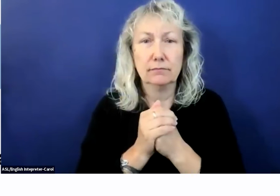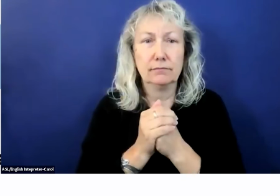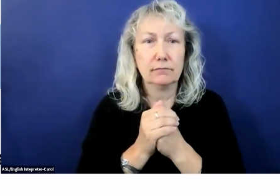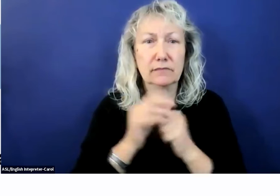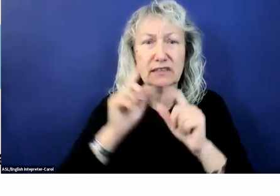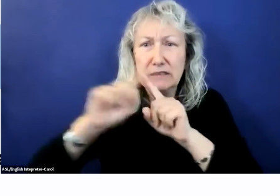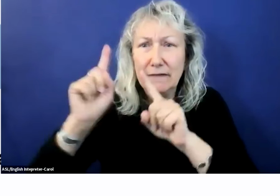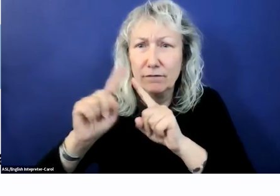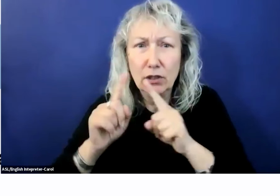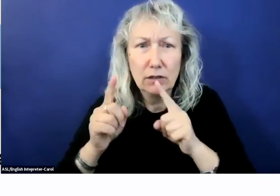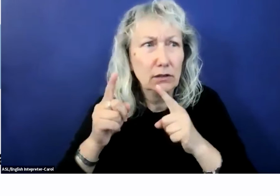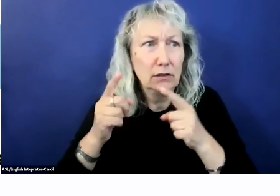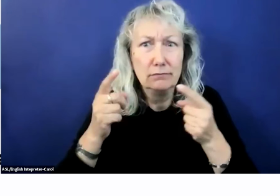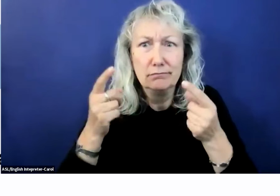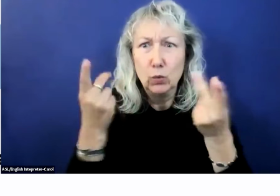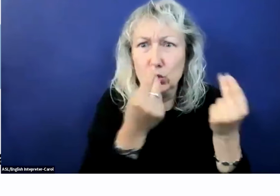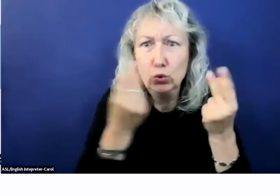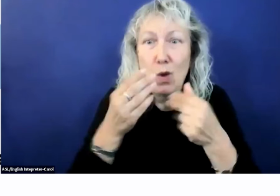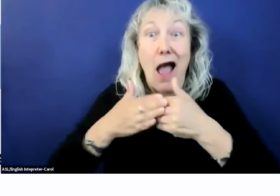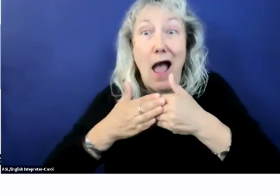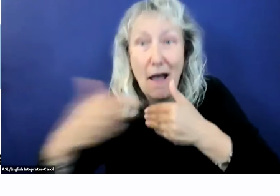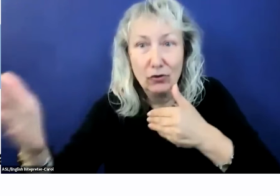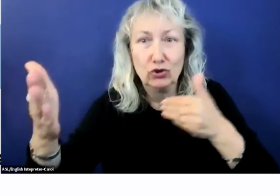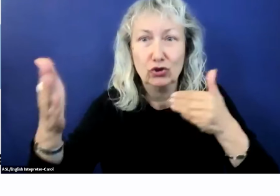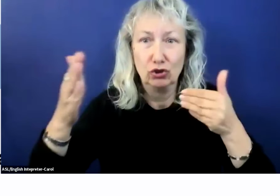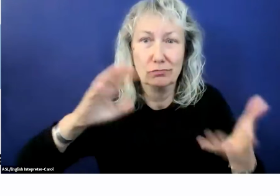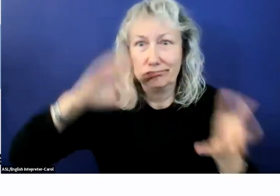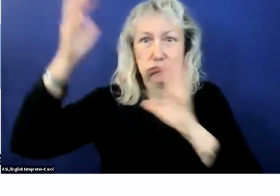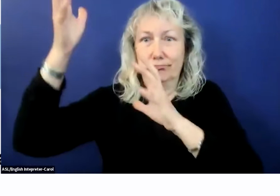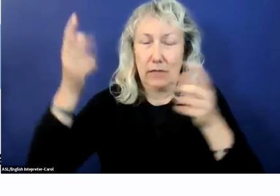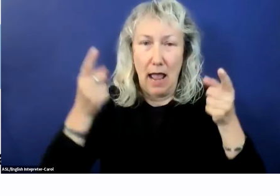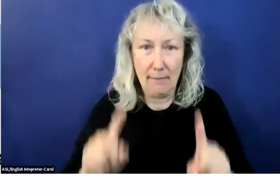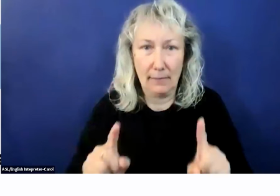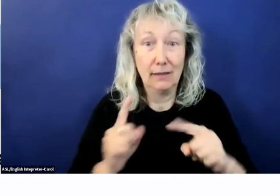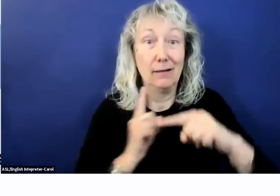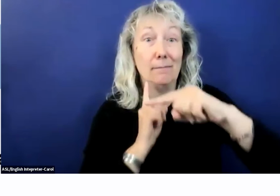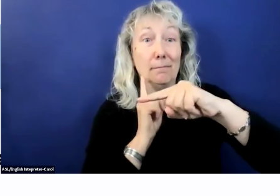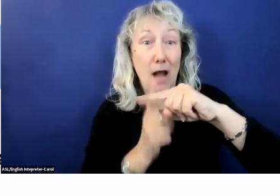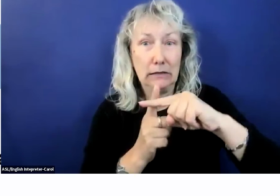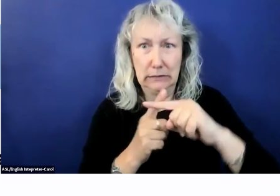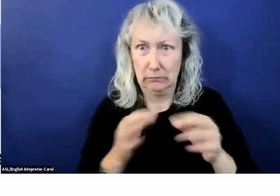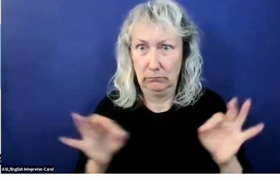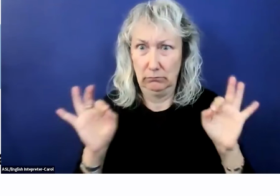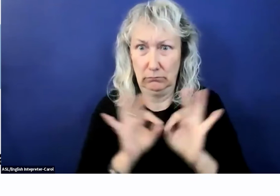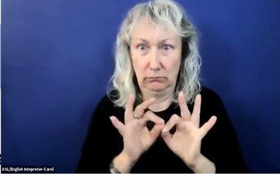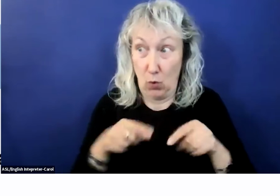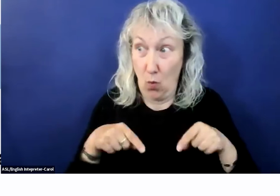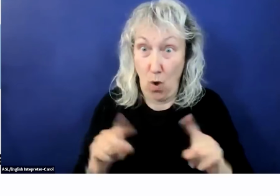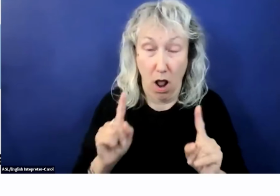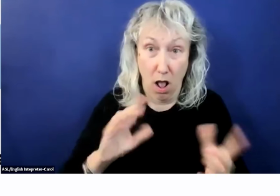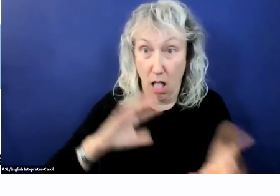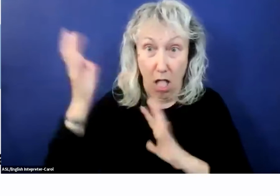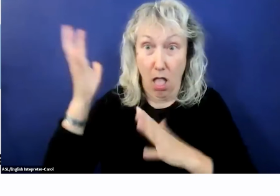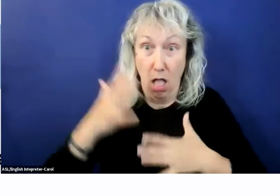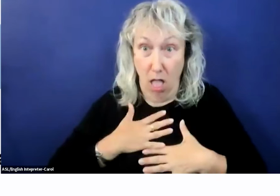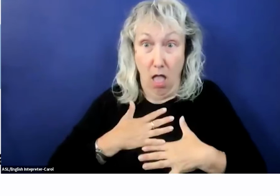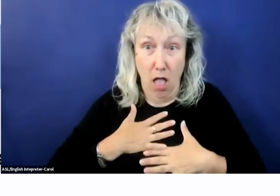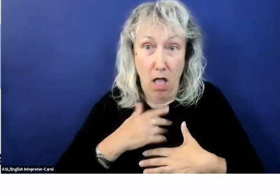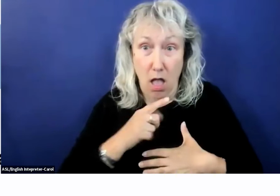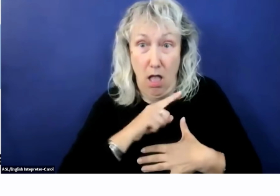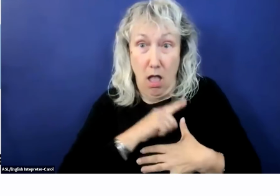navigate misinformation, and the importance of caring for mental health during disasters and ways to